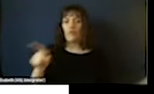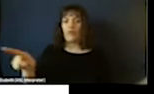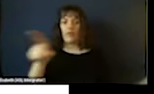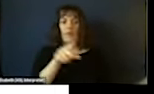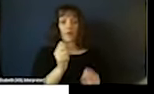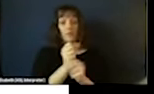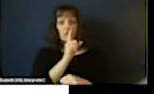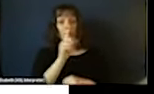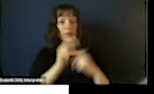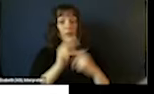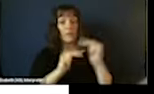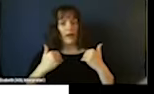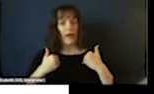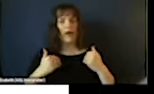park.